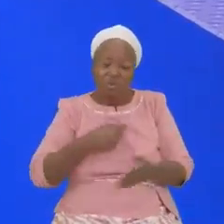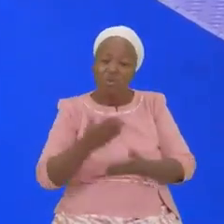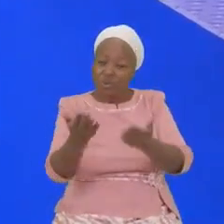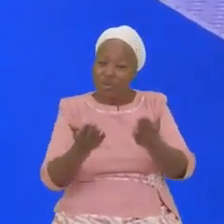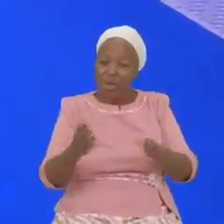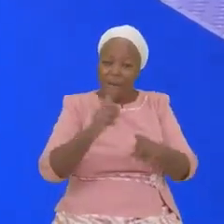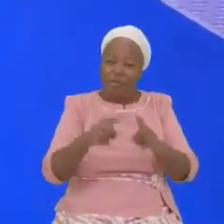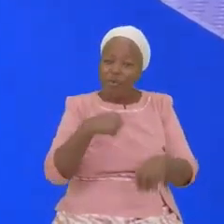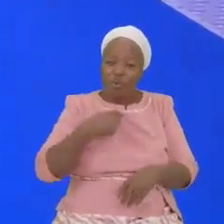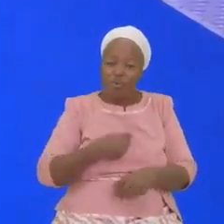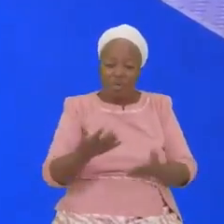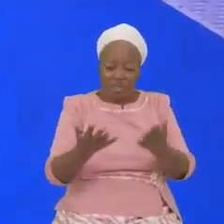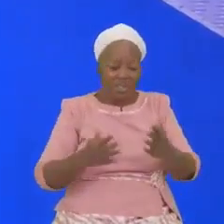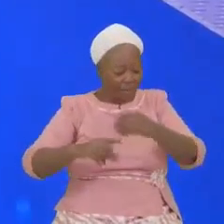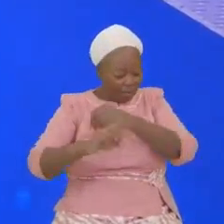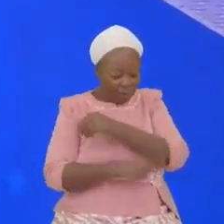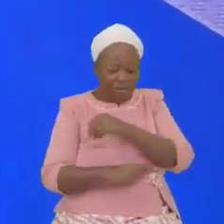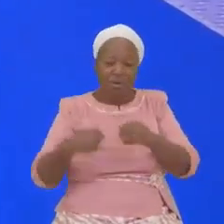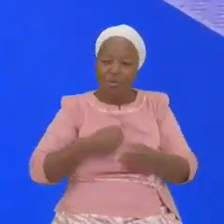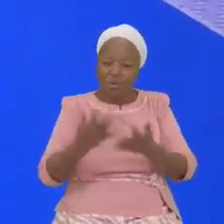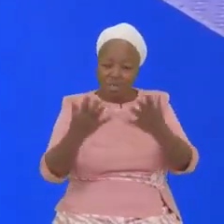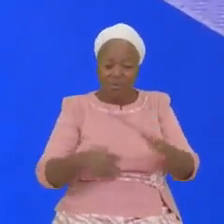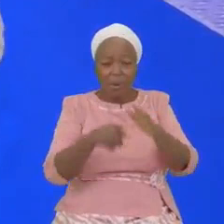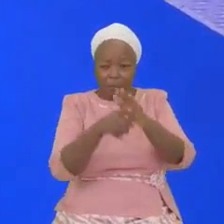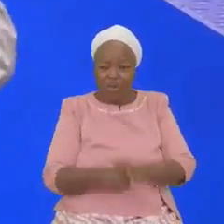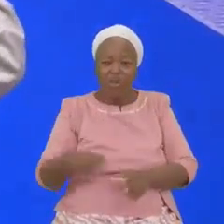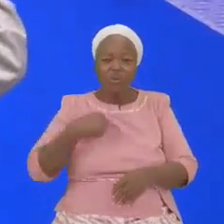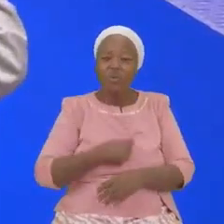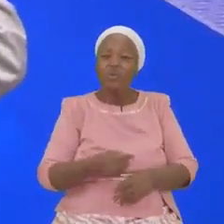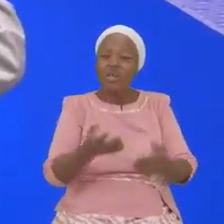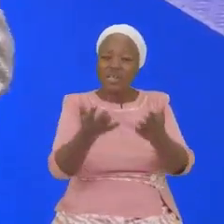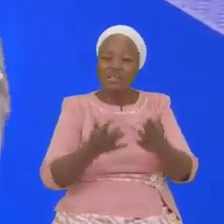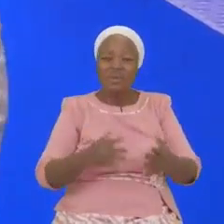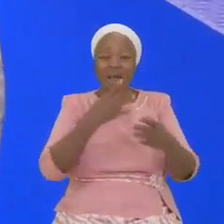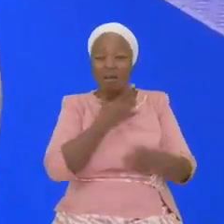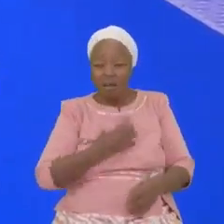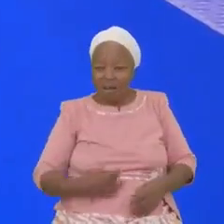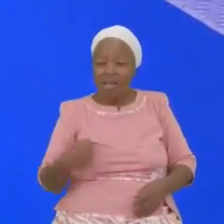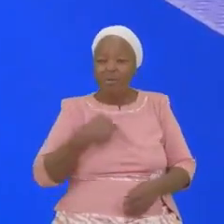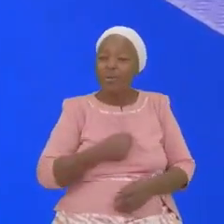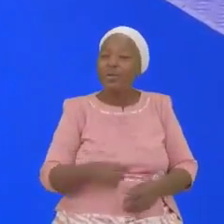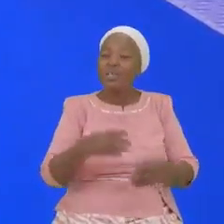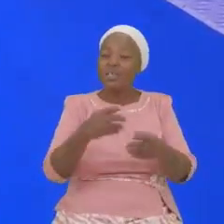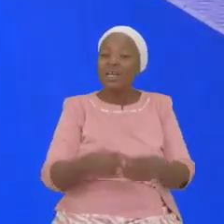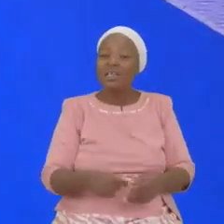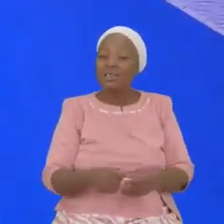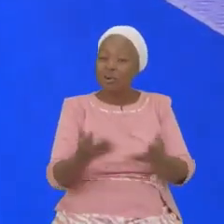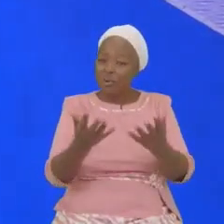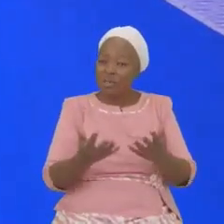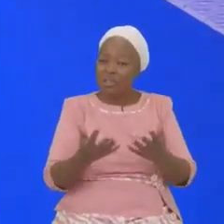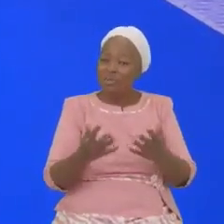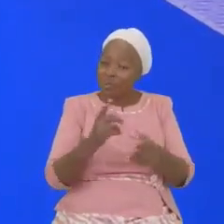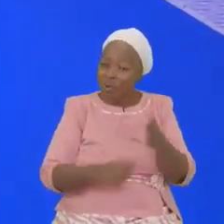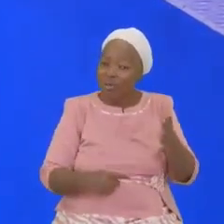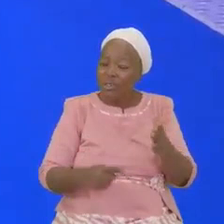deserve punishment. We deserve pressure. We deserve hunger. We deserve tears.